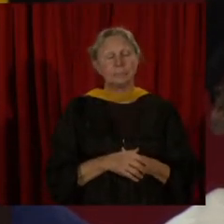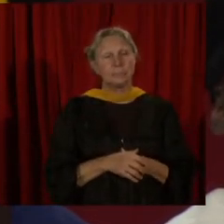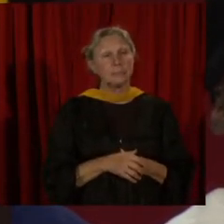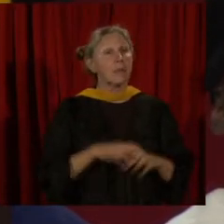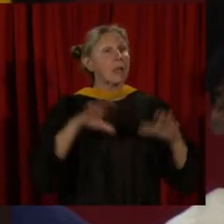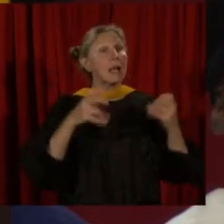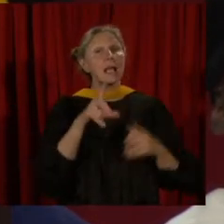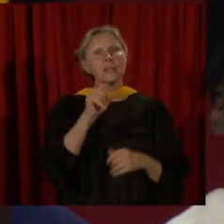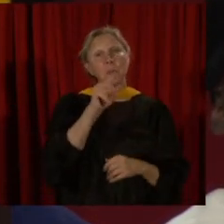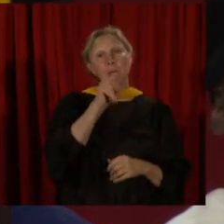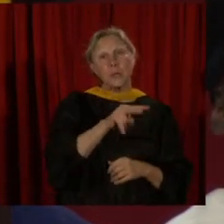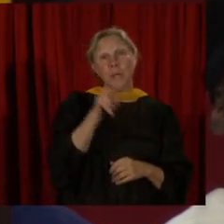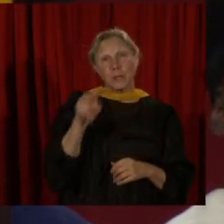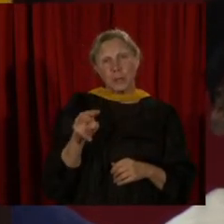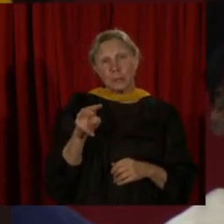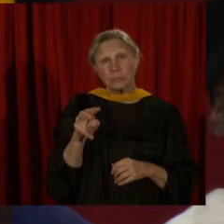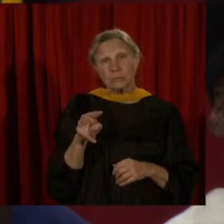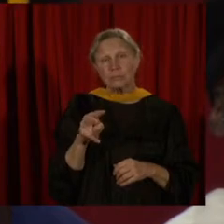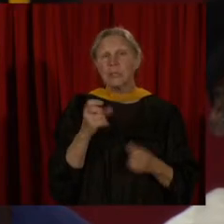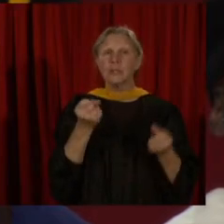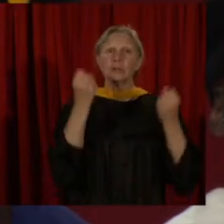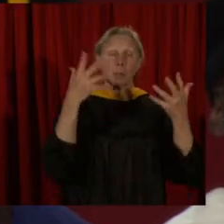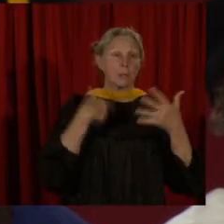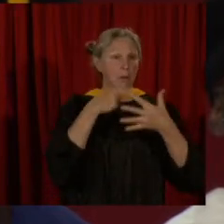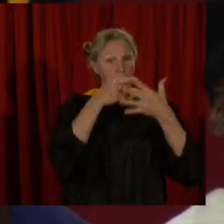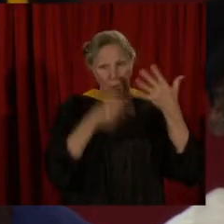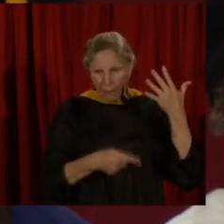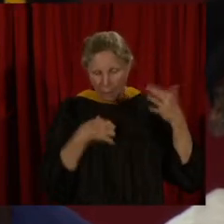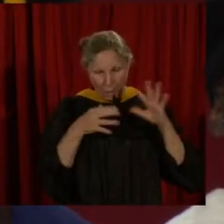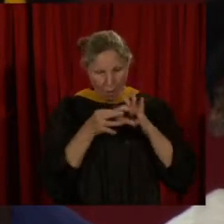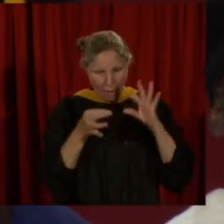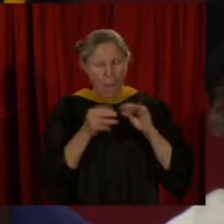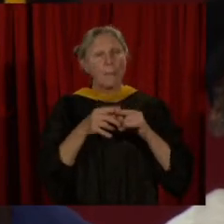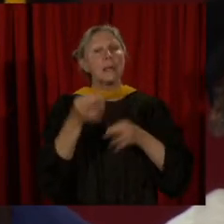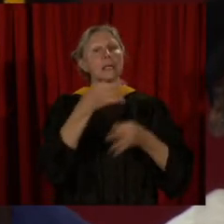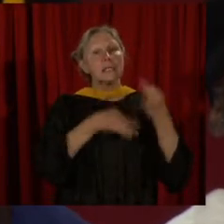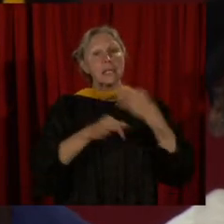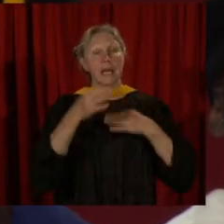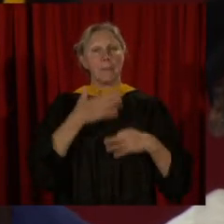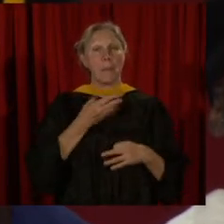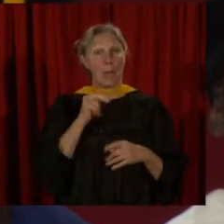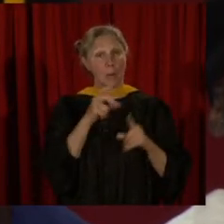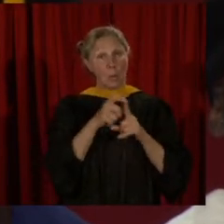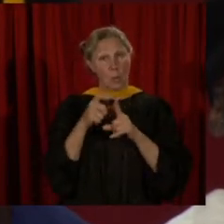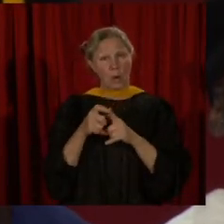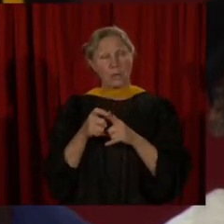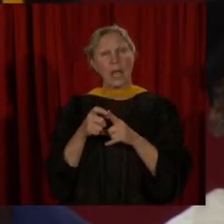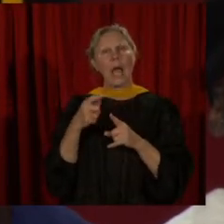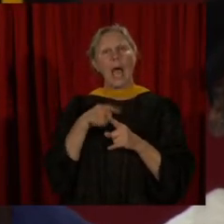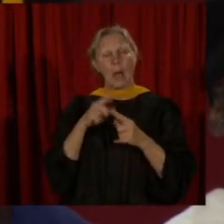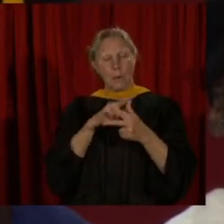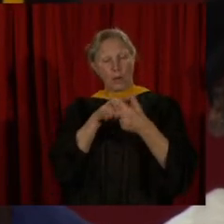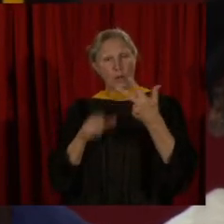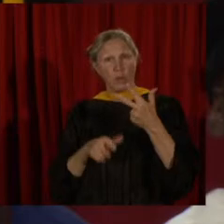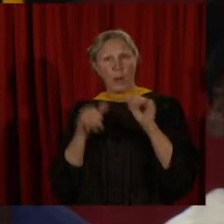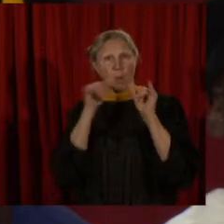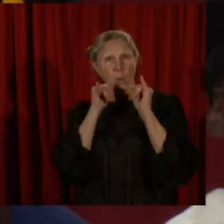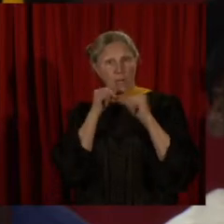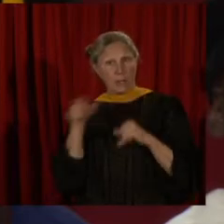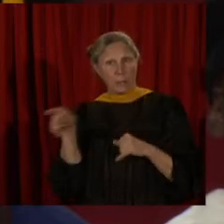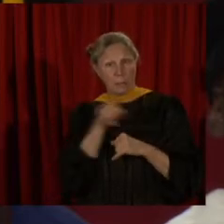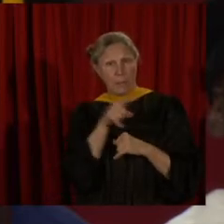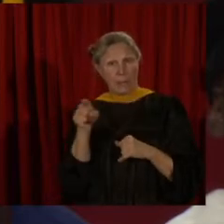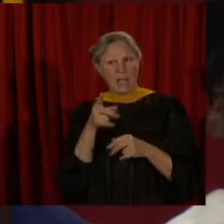of 2022, there's so much that I could say. But instead of using my own words, I consulted three Razorbacks and